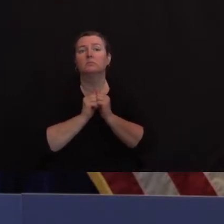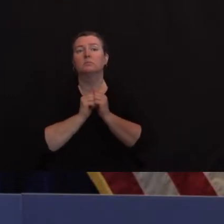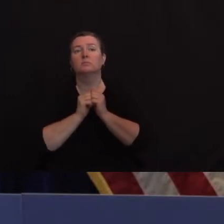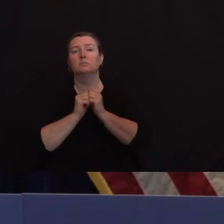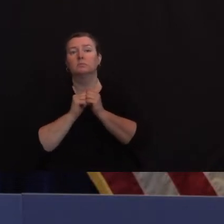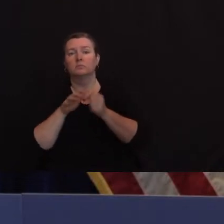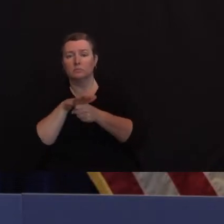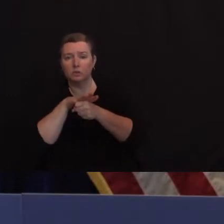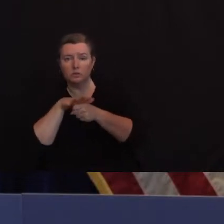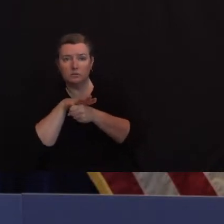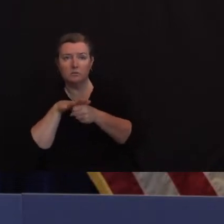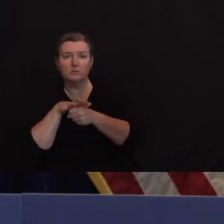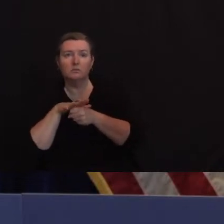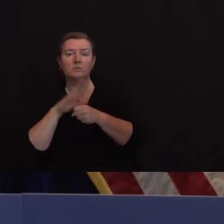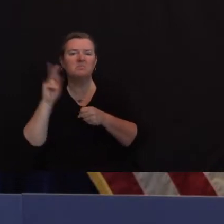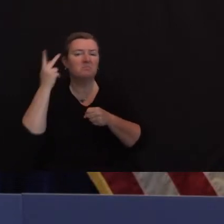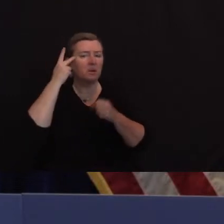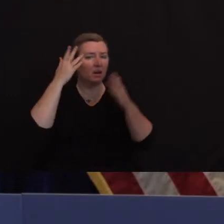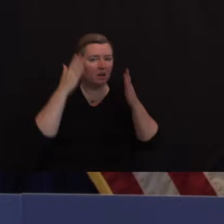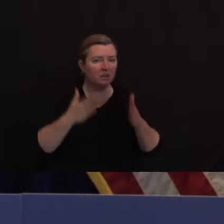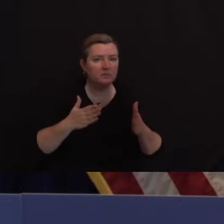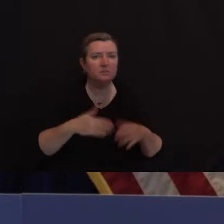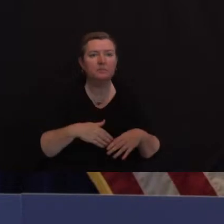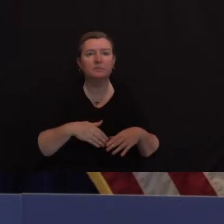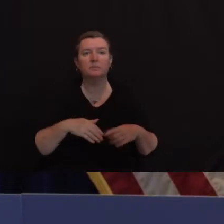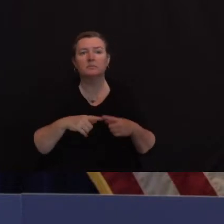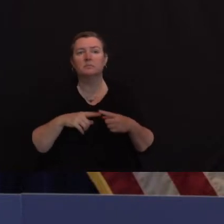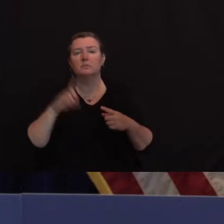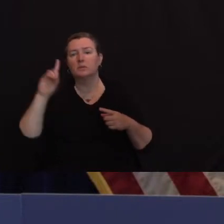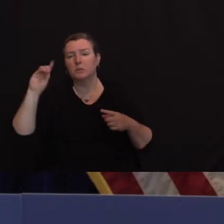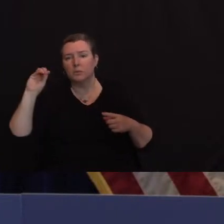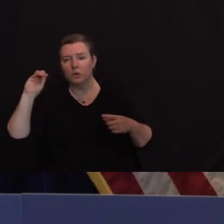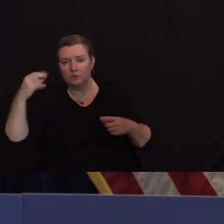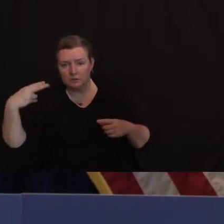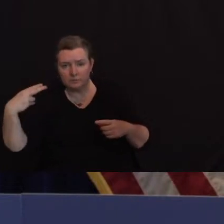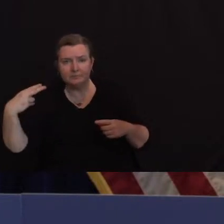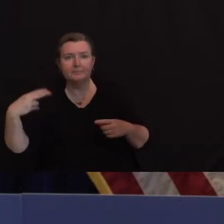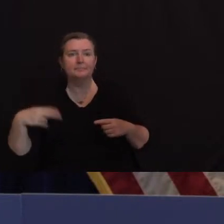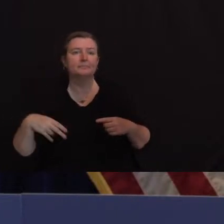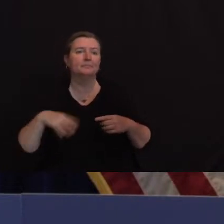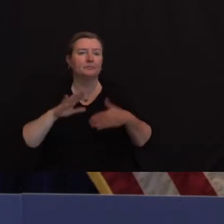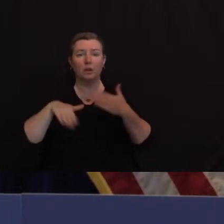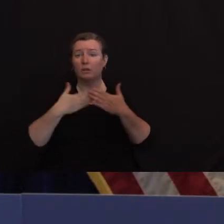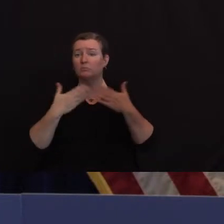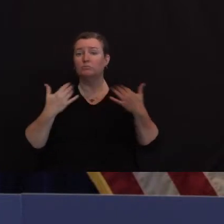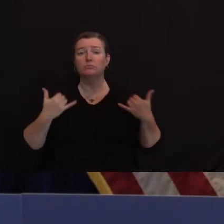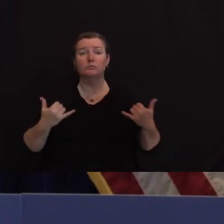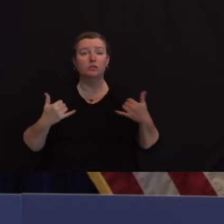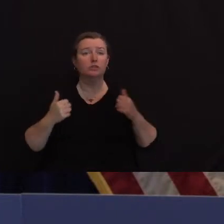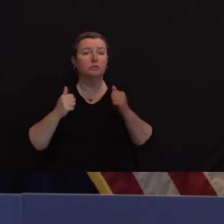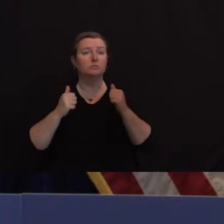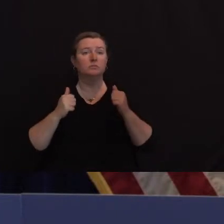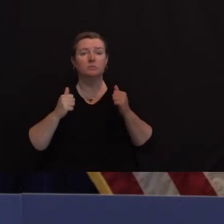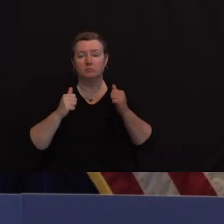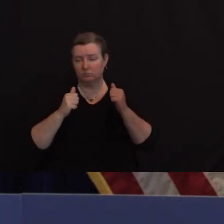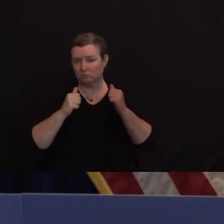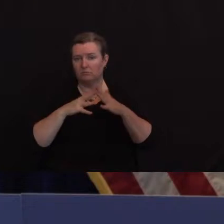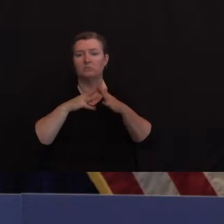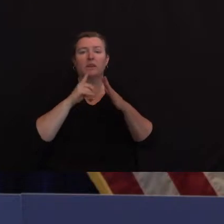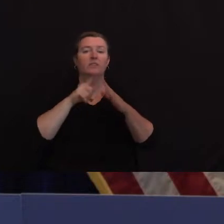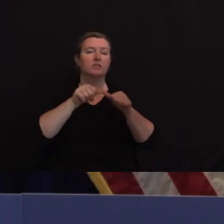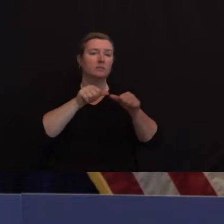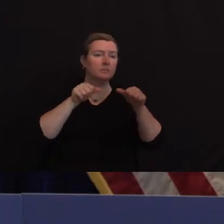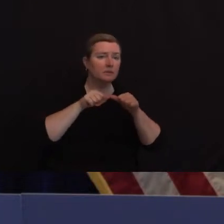officials, the local health departments, all existing vaccination sites and pop-up sites, the school